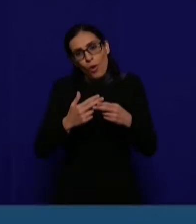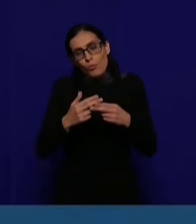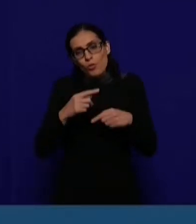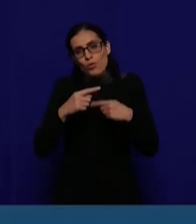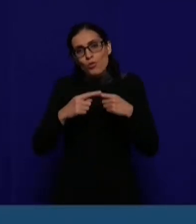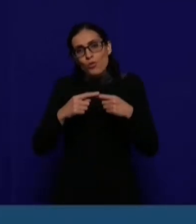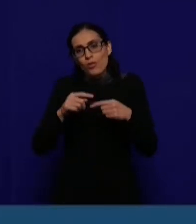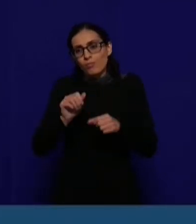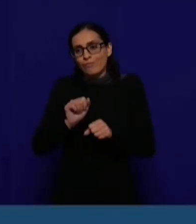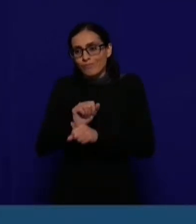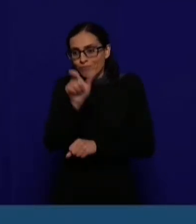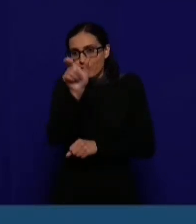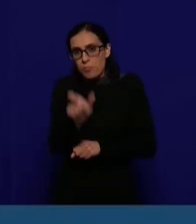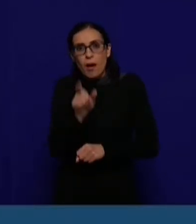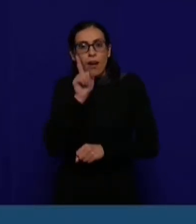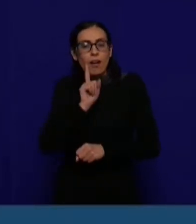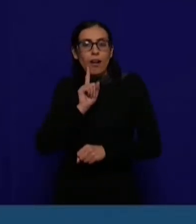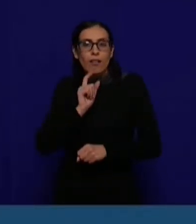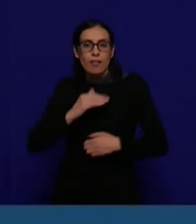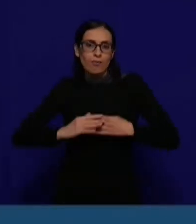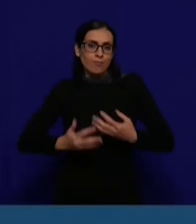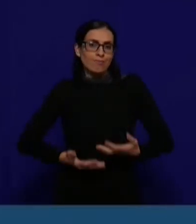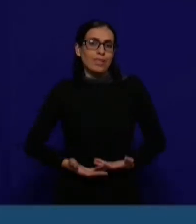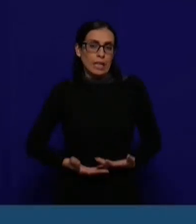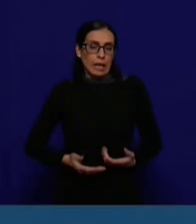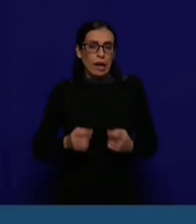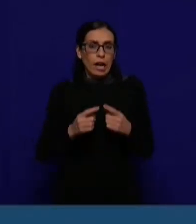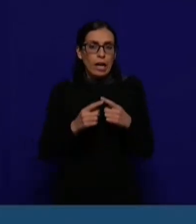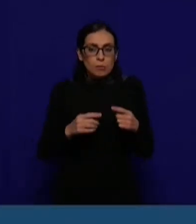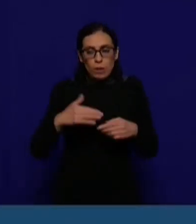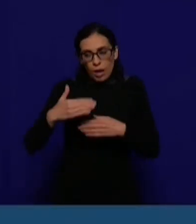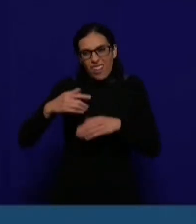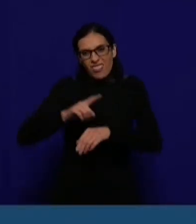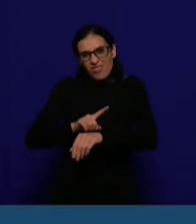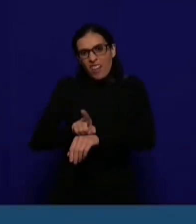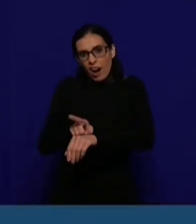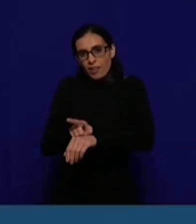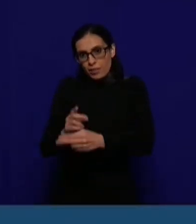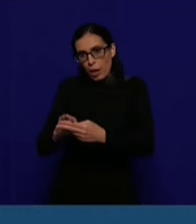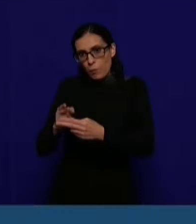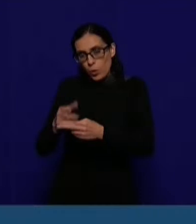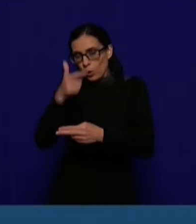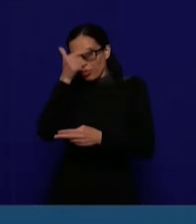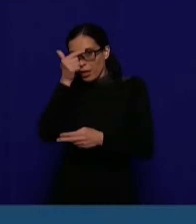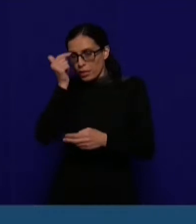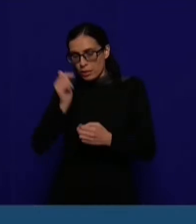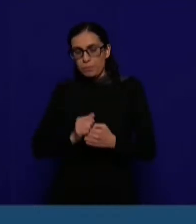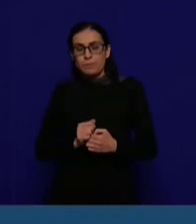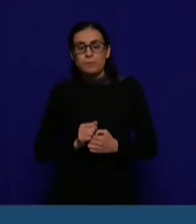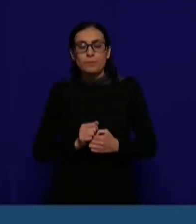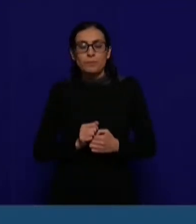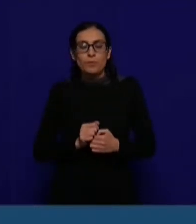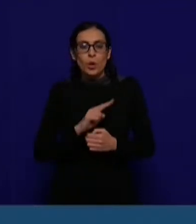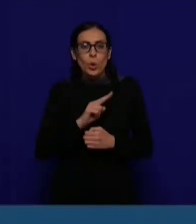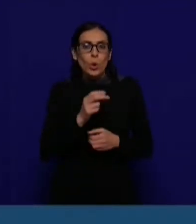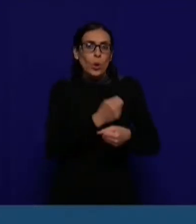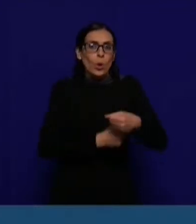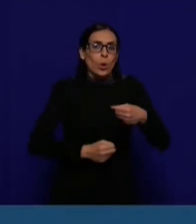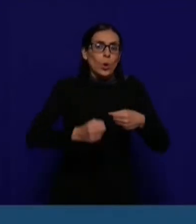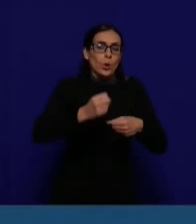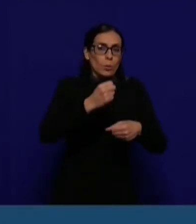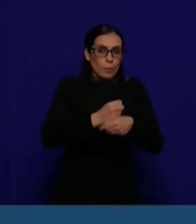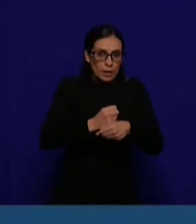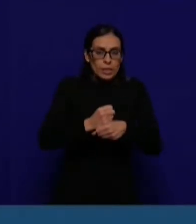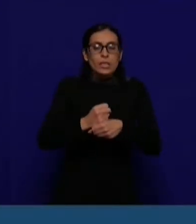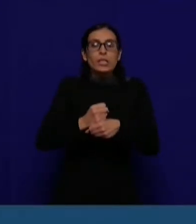fil-programm tal-clinical trials. Infatti ma għandek dawn il-manifatturi li wkoll huma għamlu clinical trials ukoll fuq il-pregnant u sabu